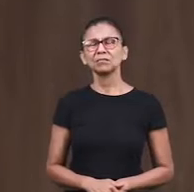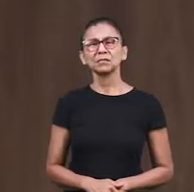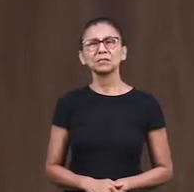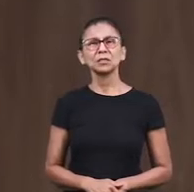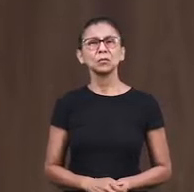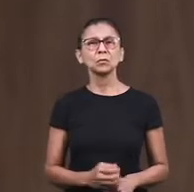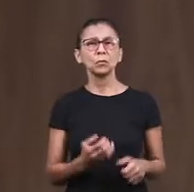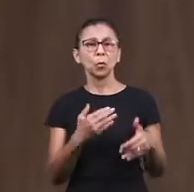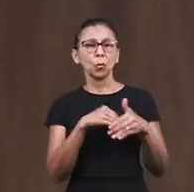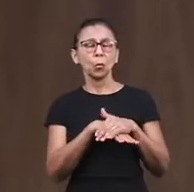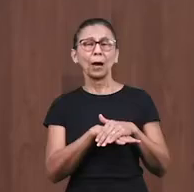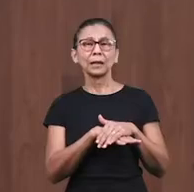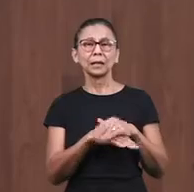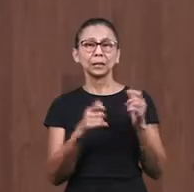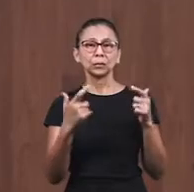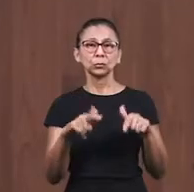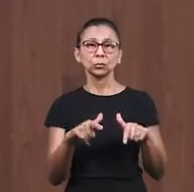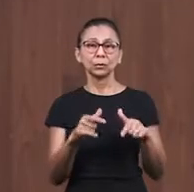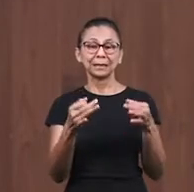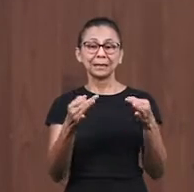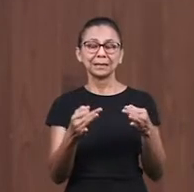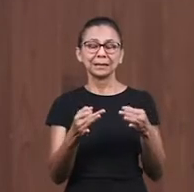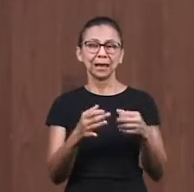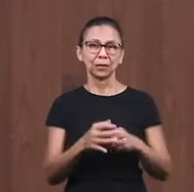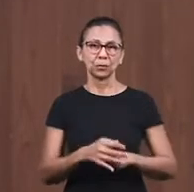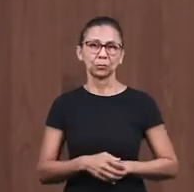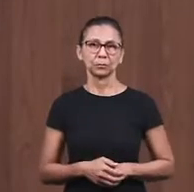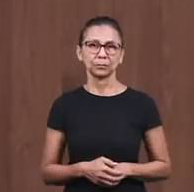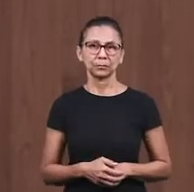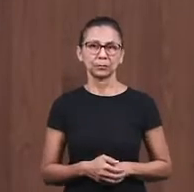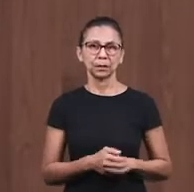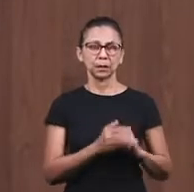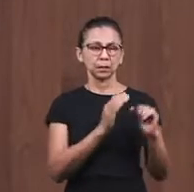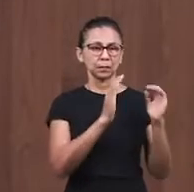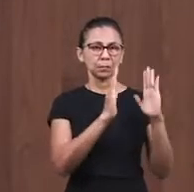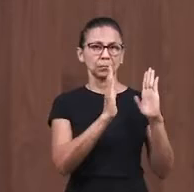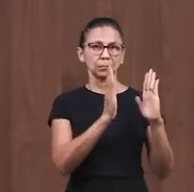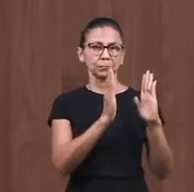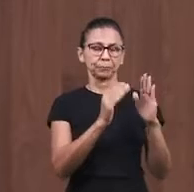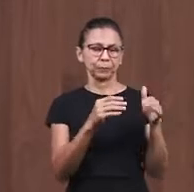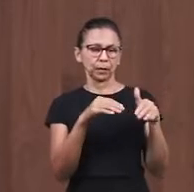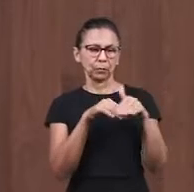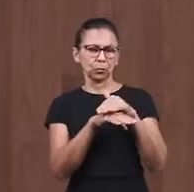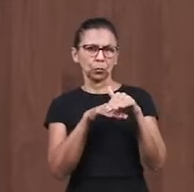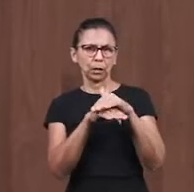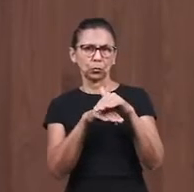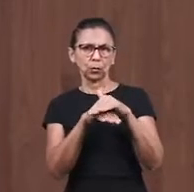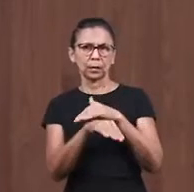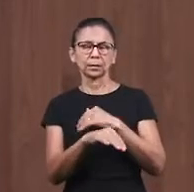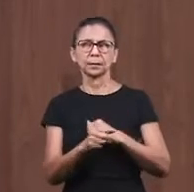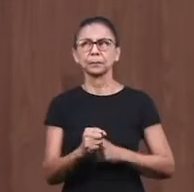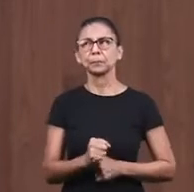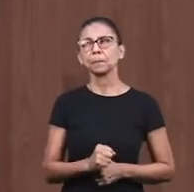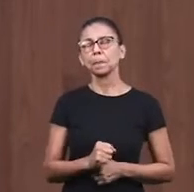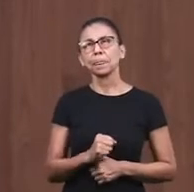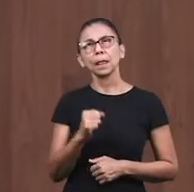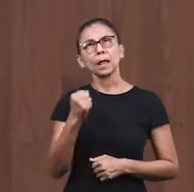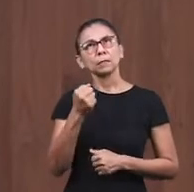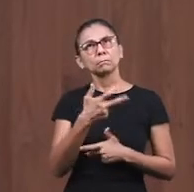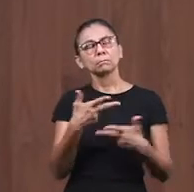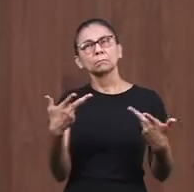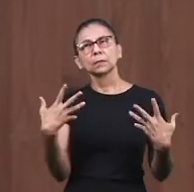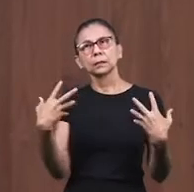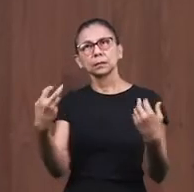a deposit is? Deposits are things that we receive in our lives. We receive